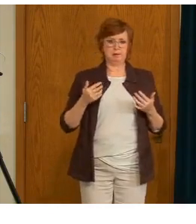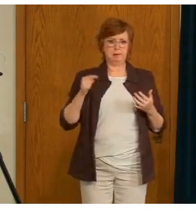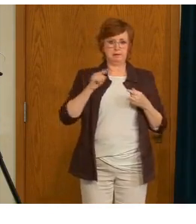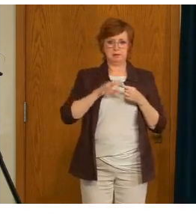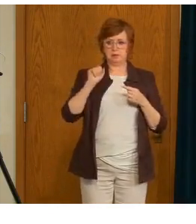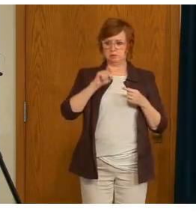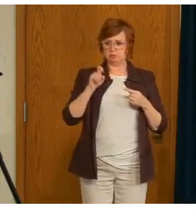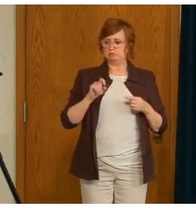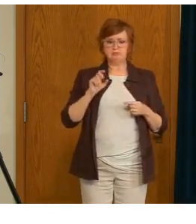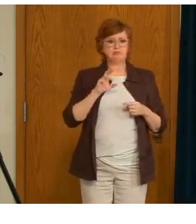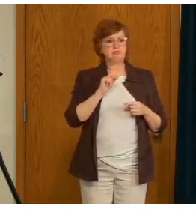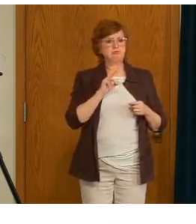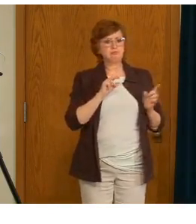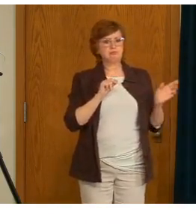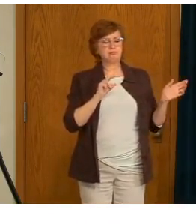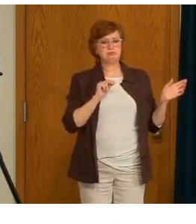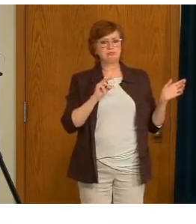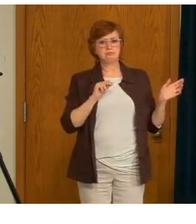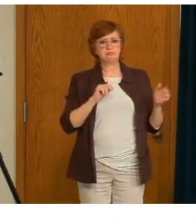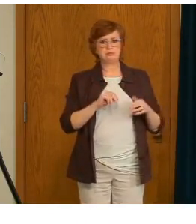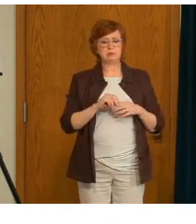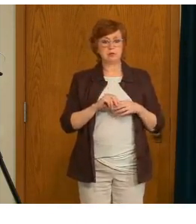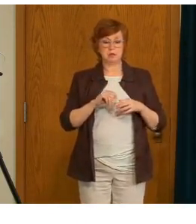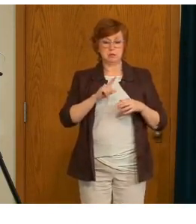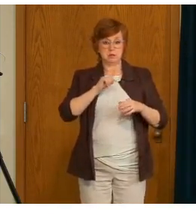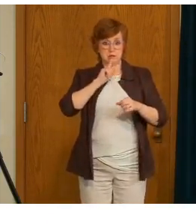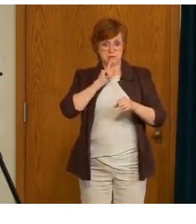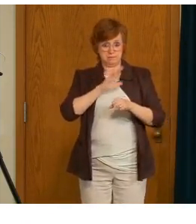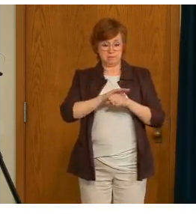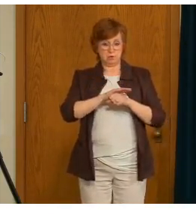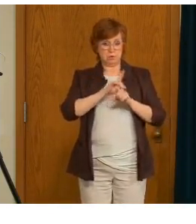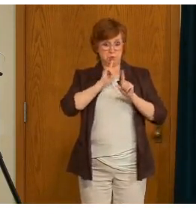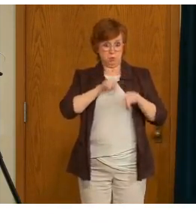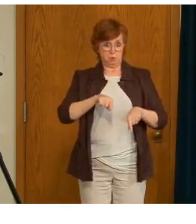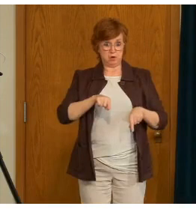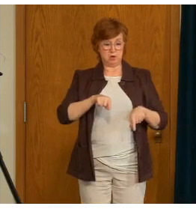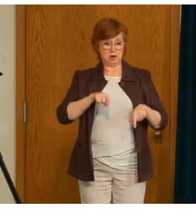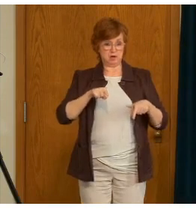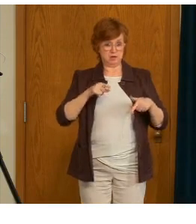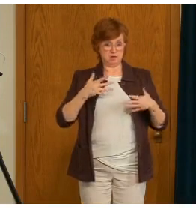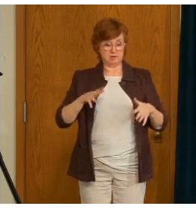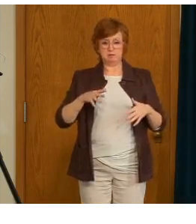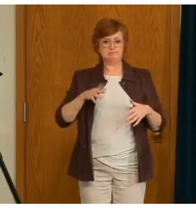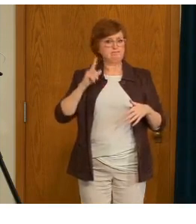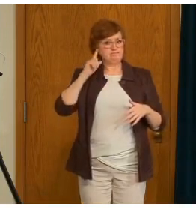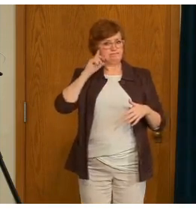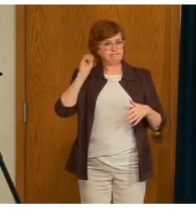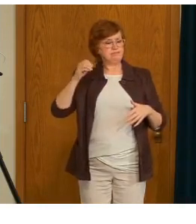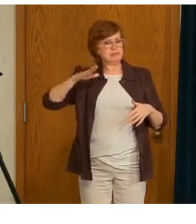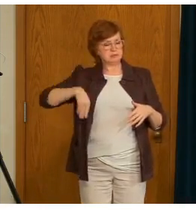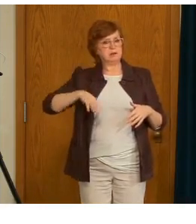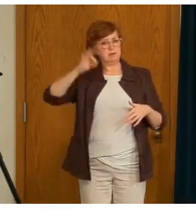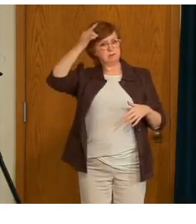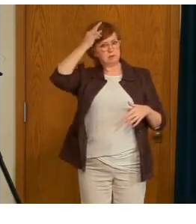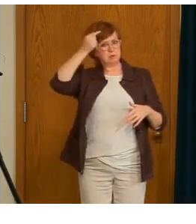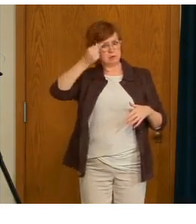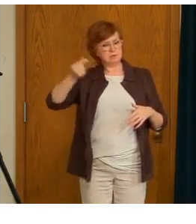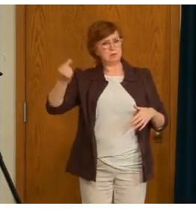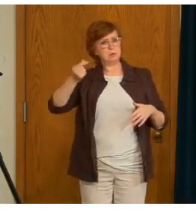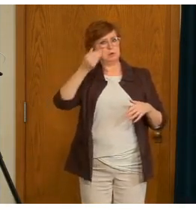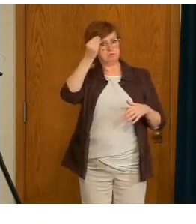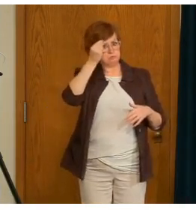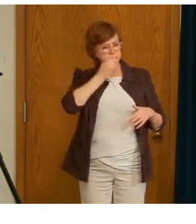going to get this. We haven't any confirmed shipments through the federal government, but the federal minister has assured myself and the other